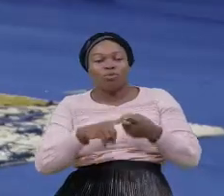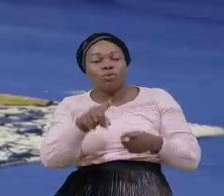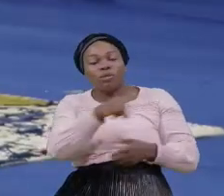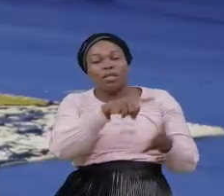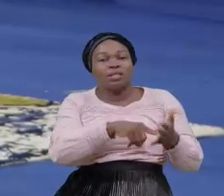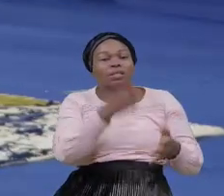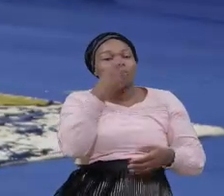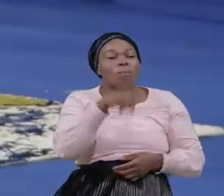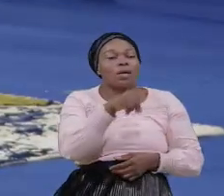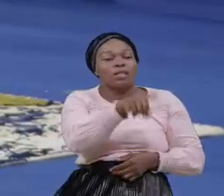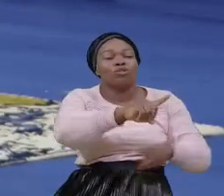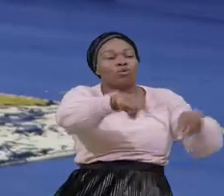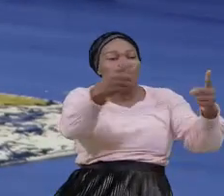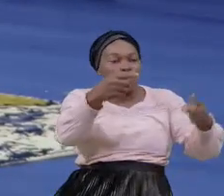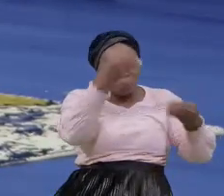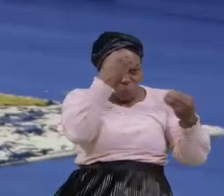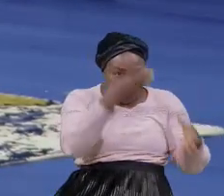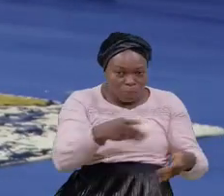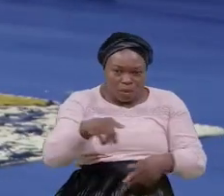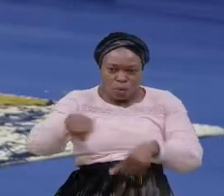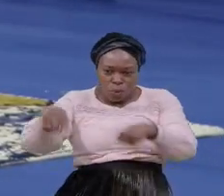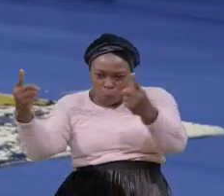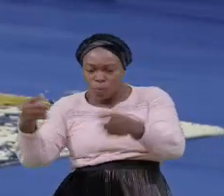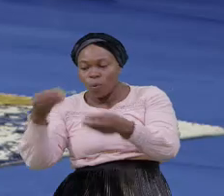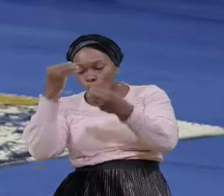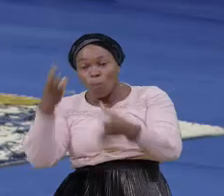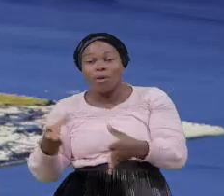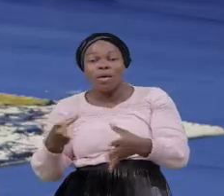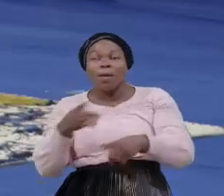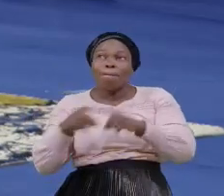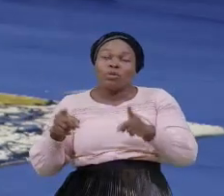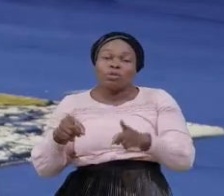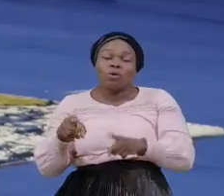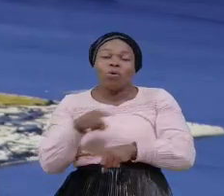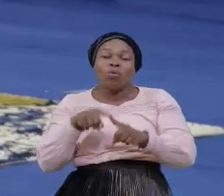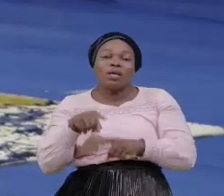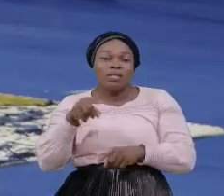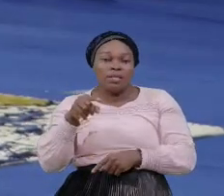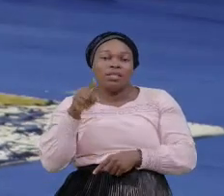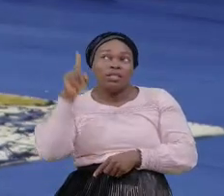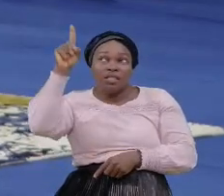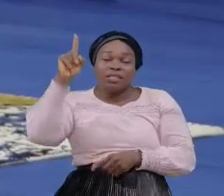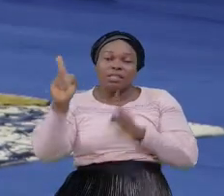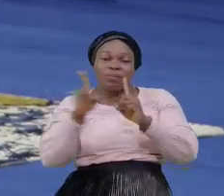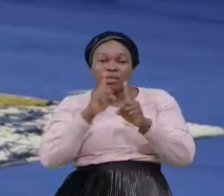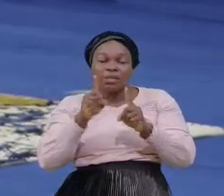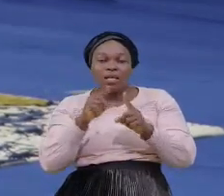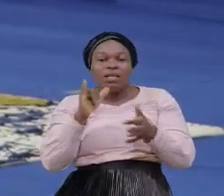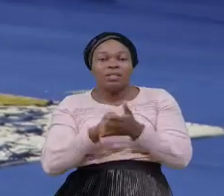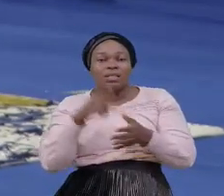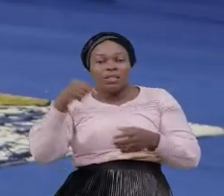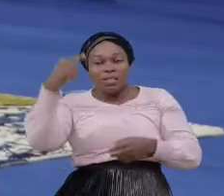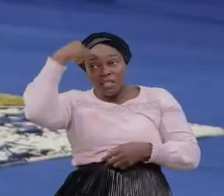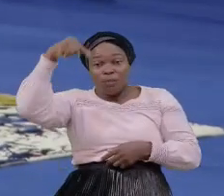And when you speak to this demonic personality, troubling my servant,